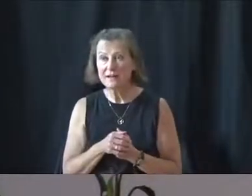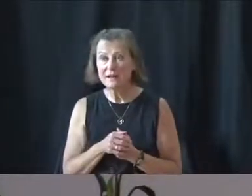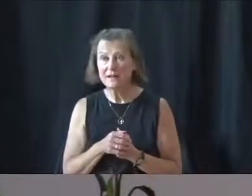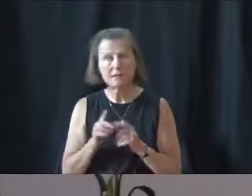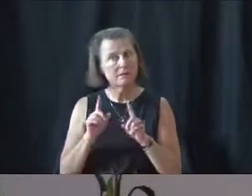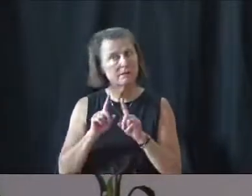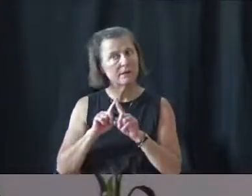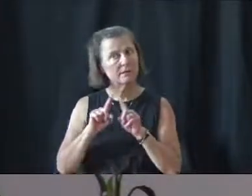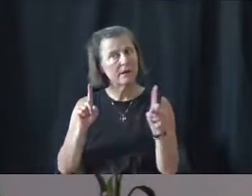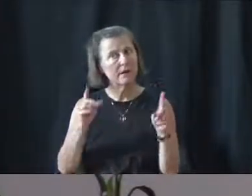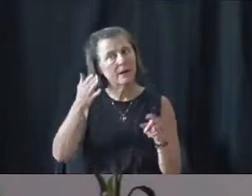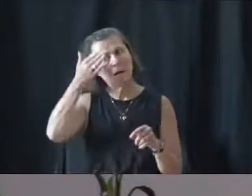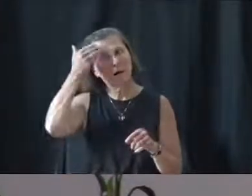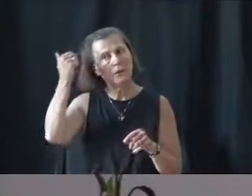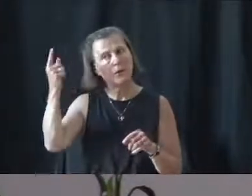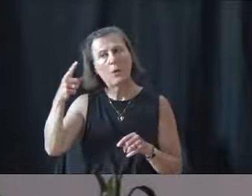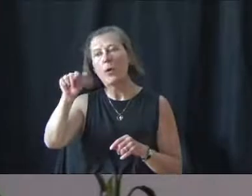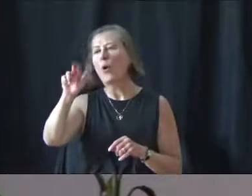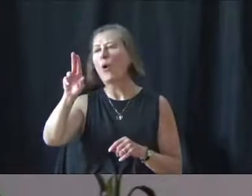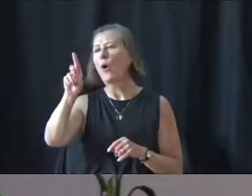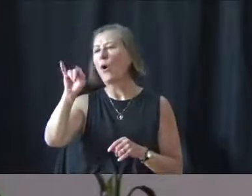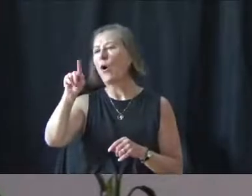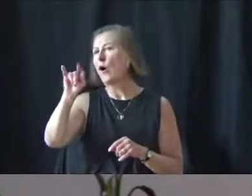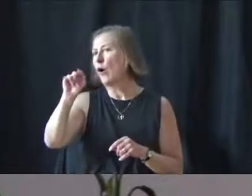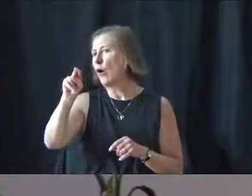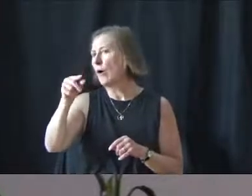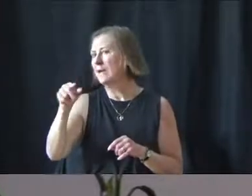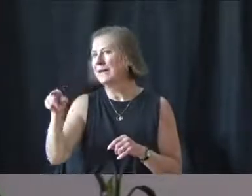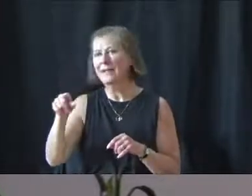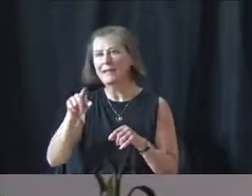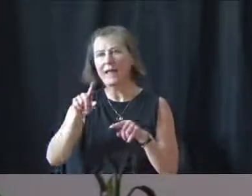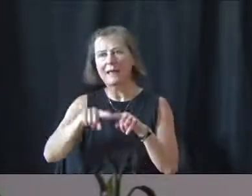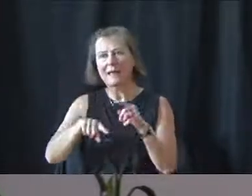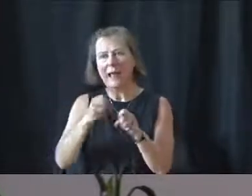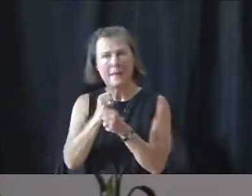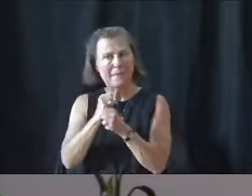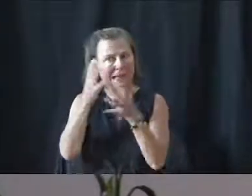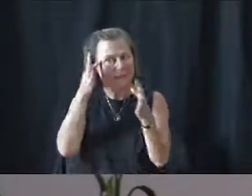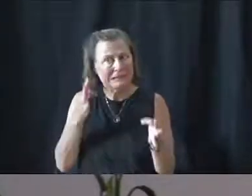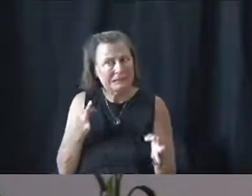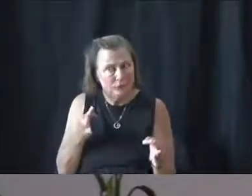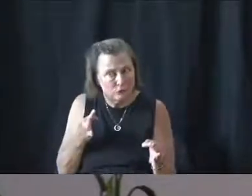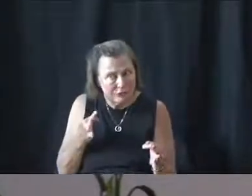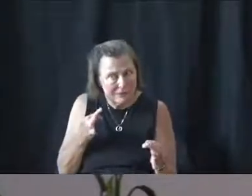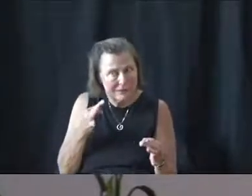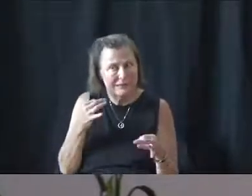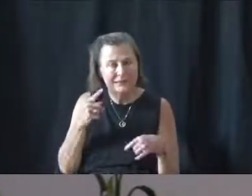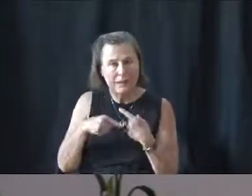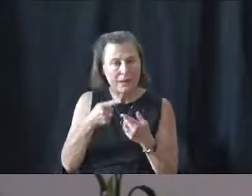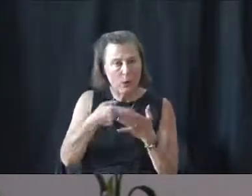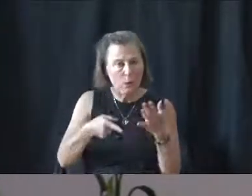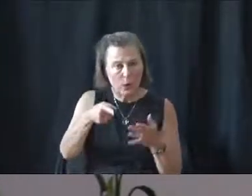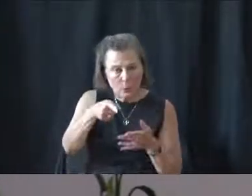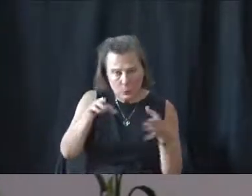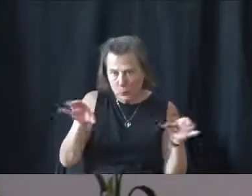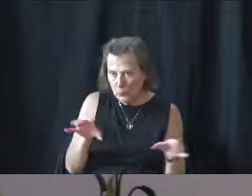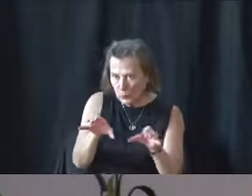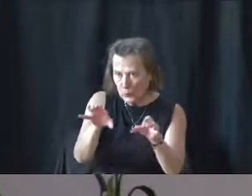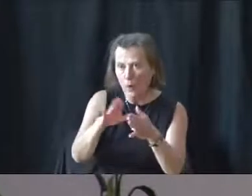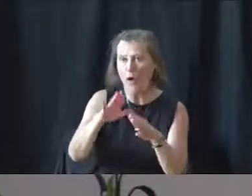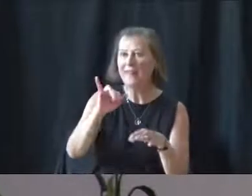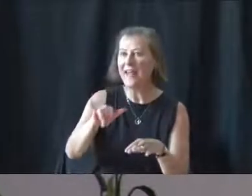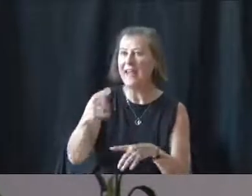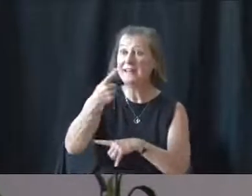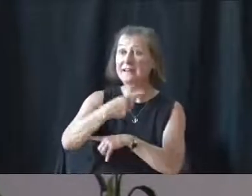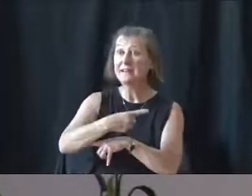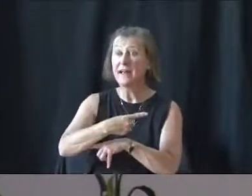But because they're just auditing, so to speak, they're not going to get to make any decisions about what you will do on that day.